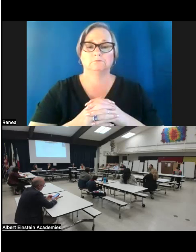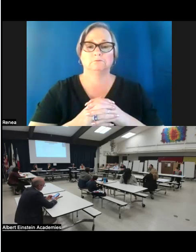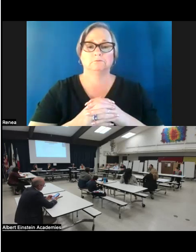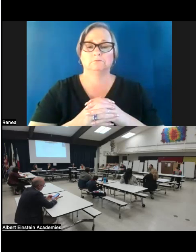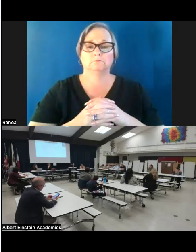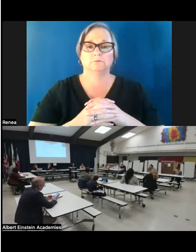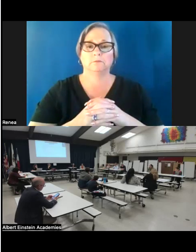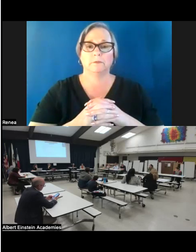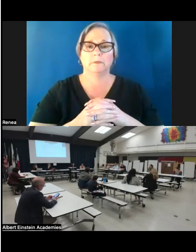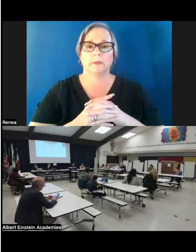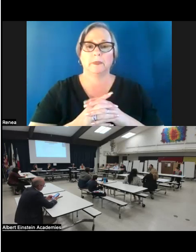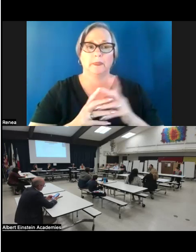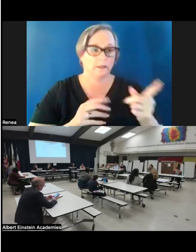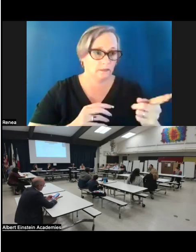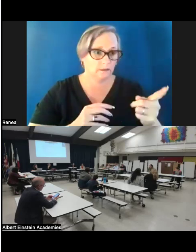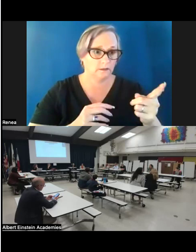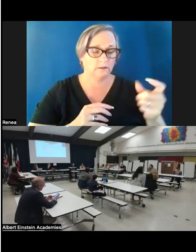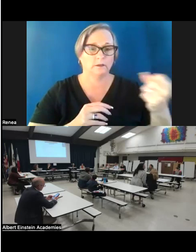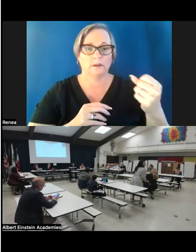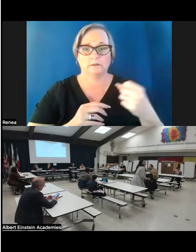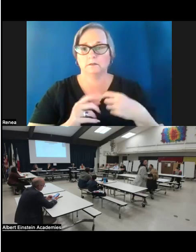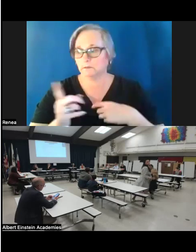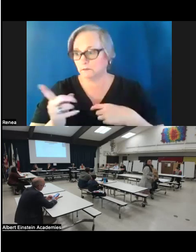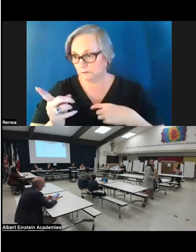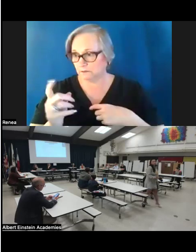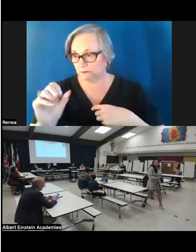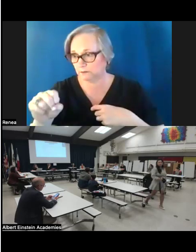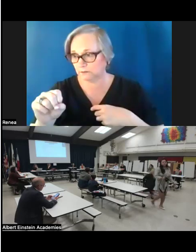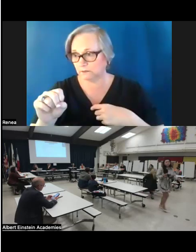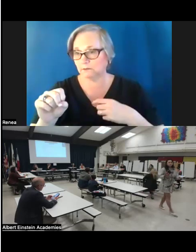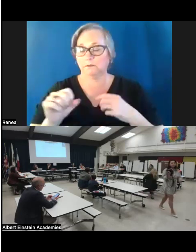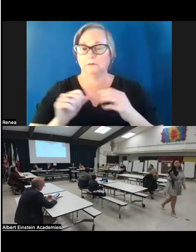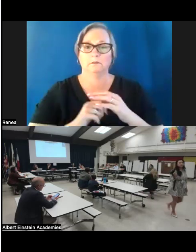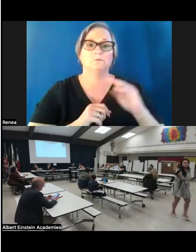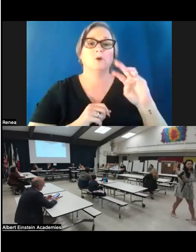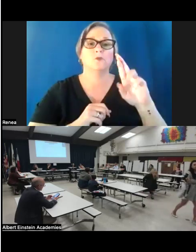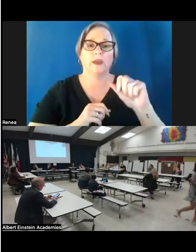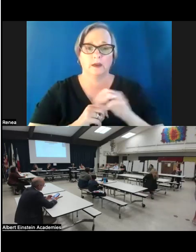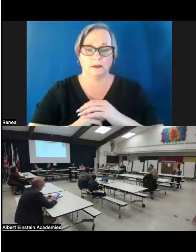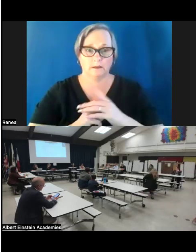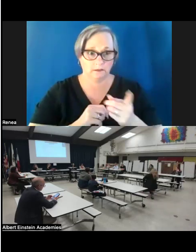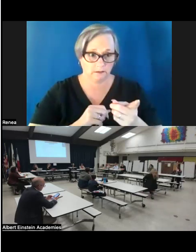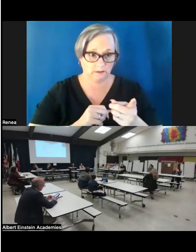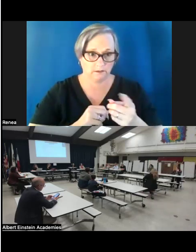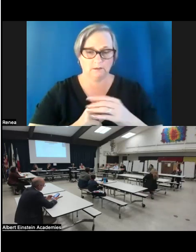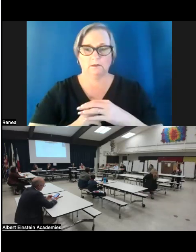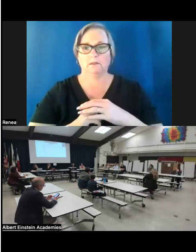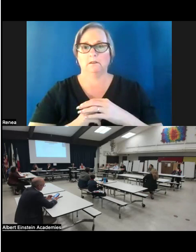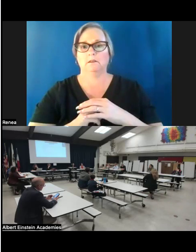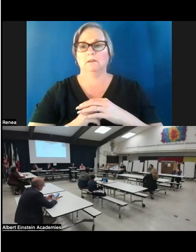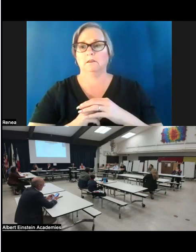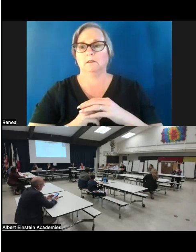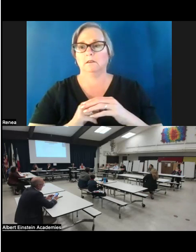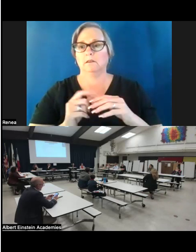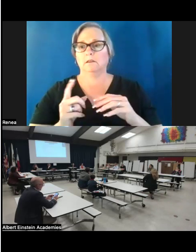Yes. Julia? Yes. Maria? Yes. Veronica? Yes.